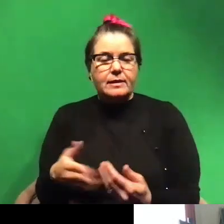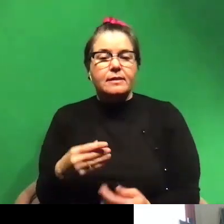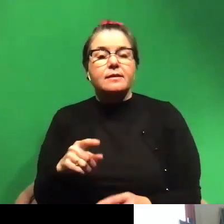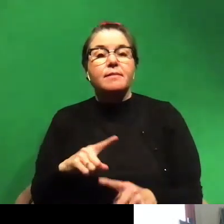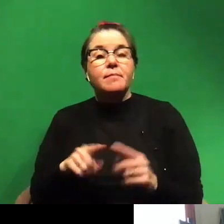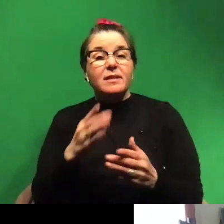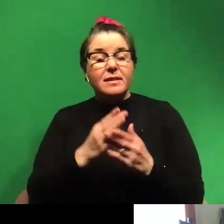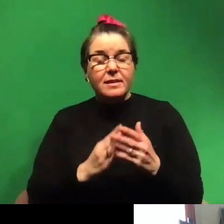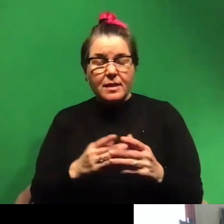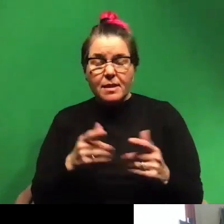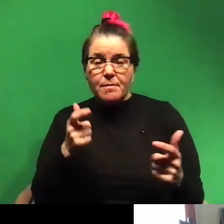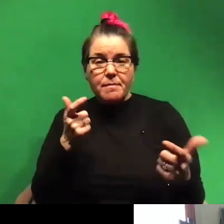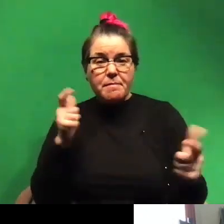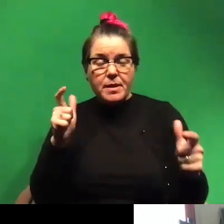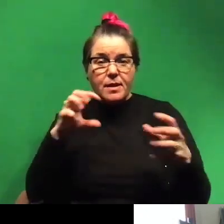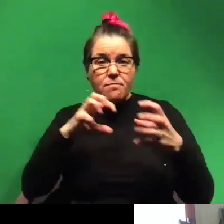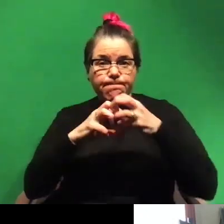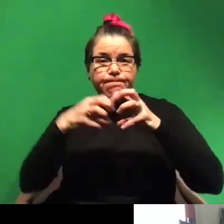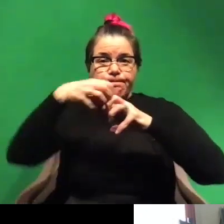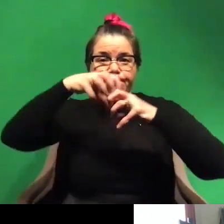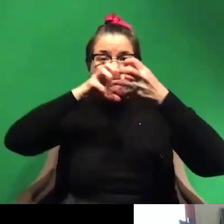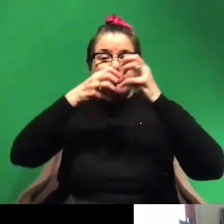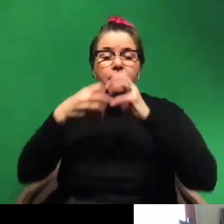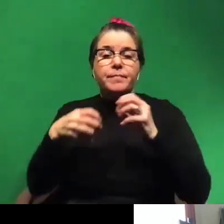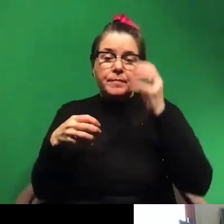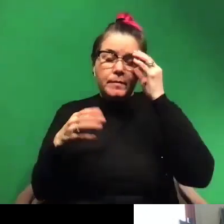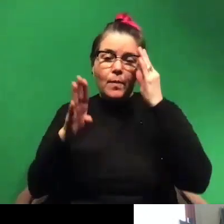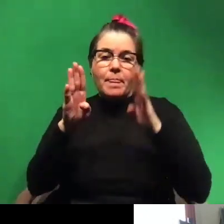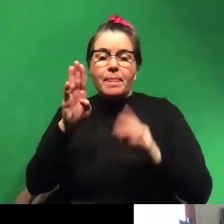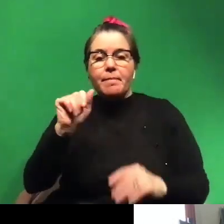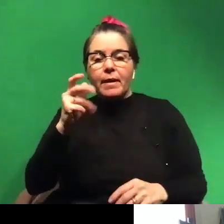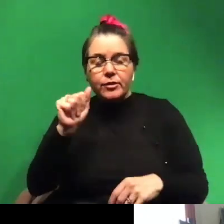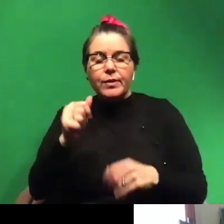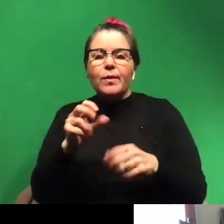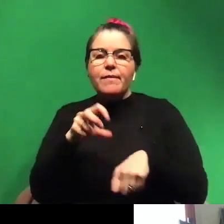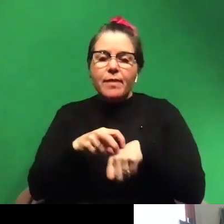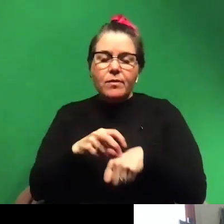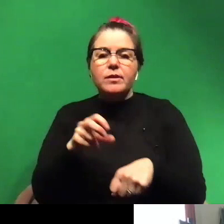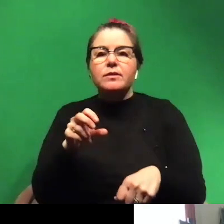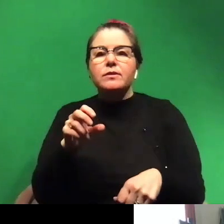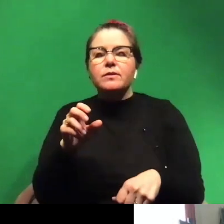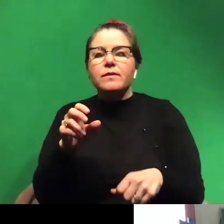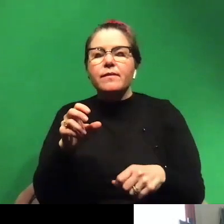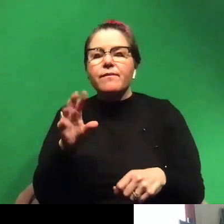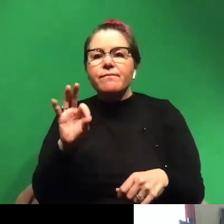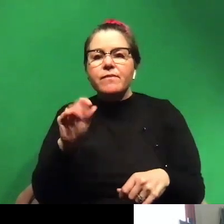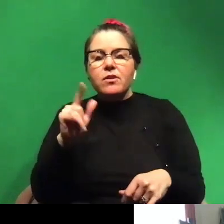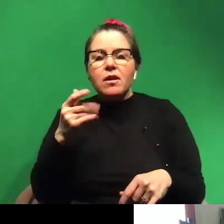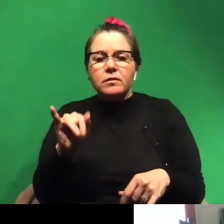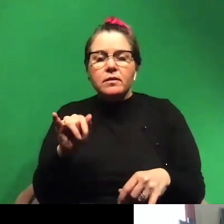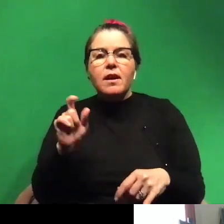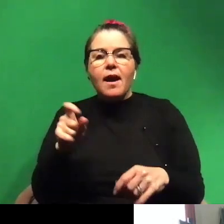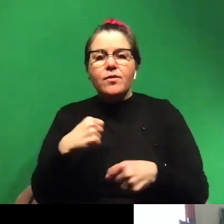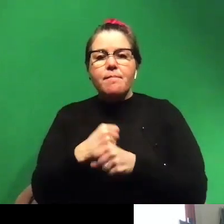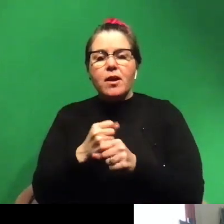some of them are really big. And so the bacteria or the virus or the fungi have to be able to make these